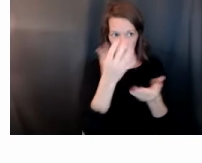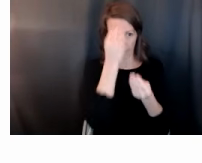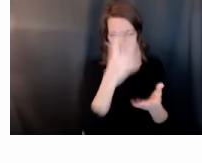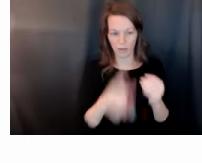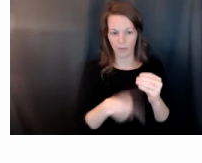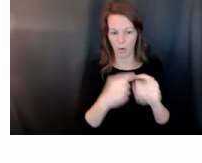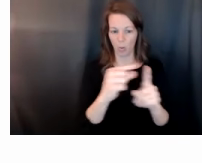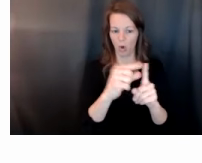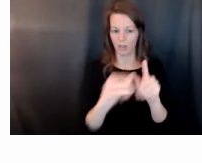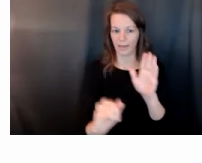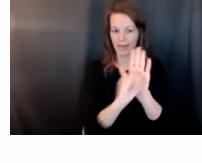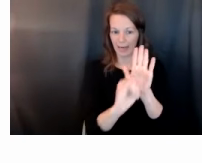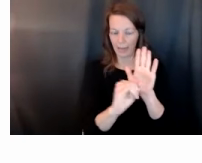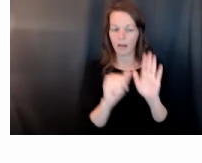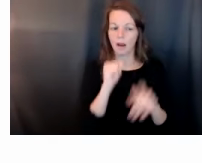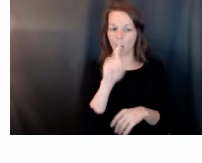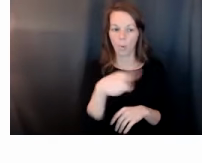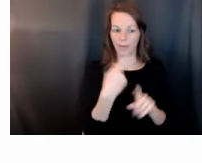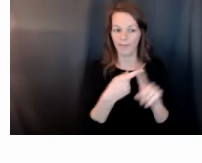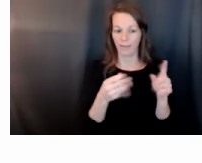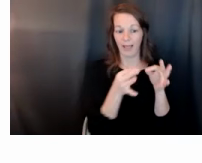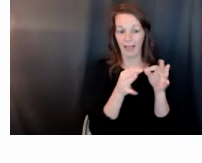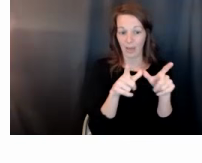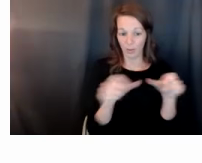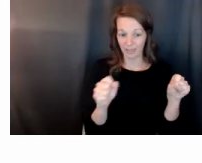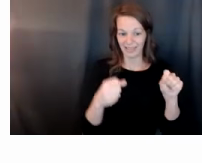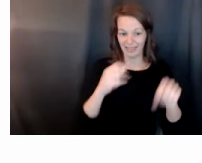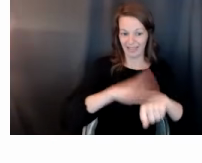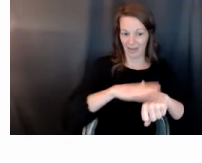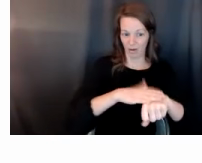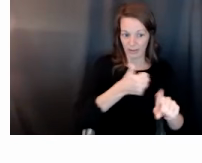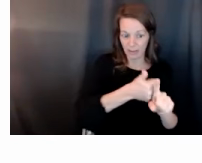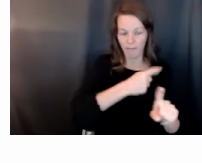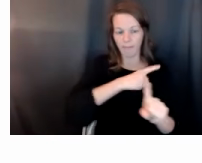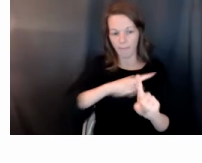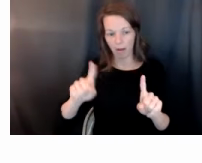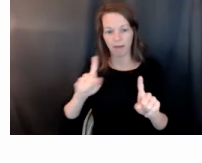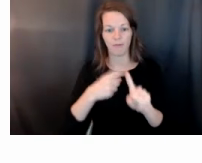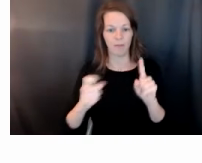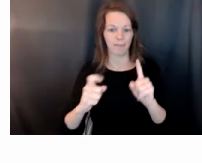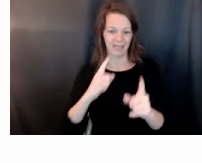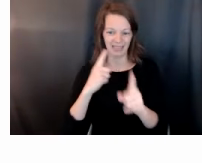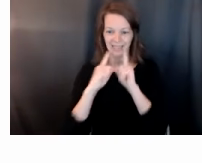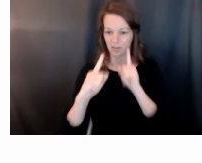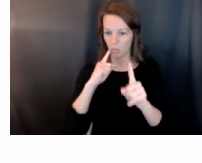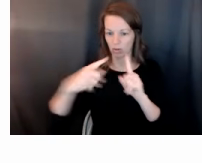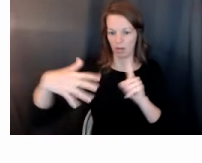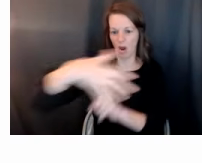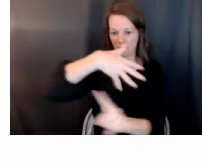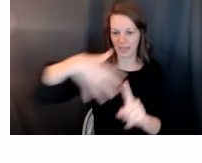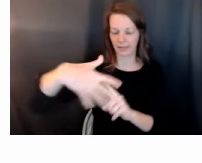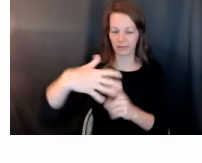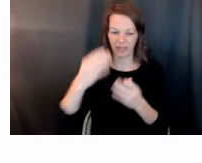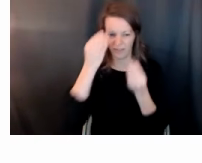word's identity, not only from the linguistic signal itself, but also from the discourse context, which